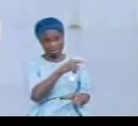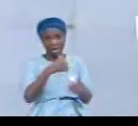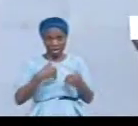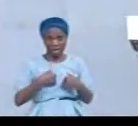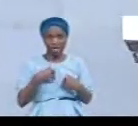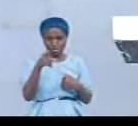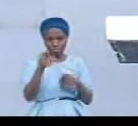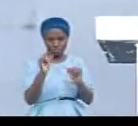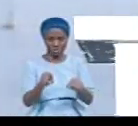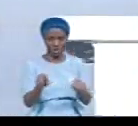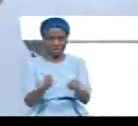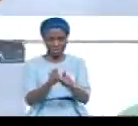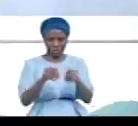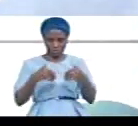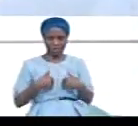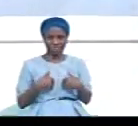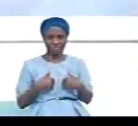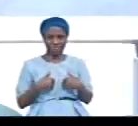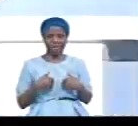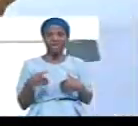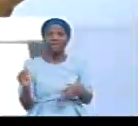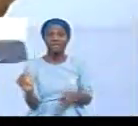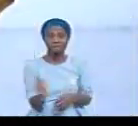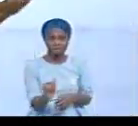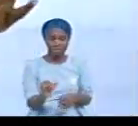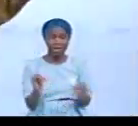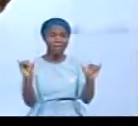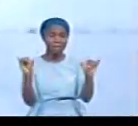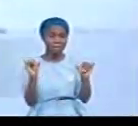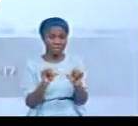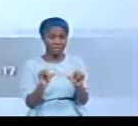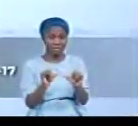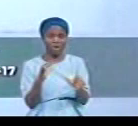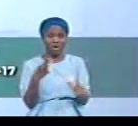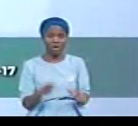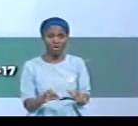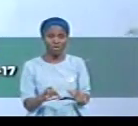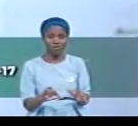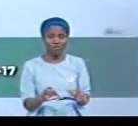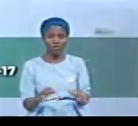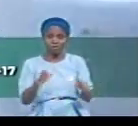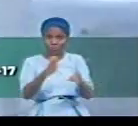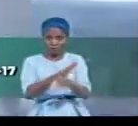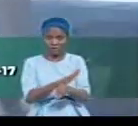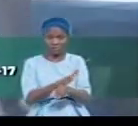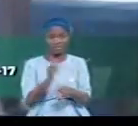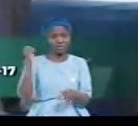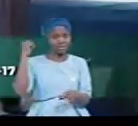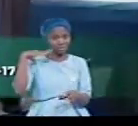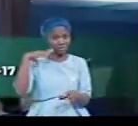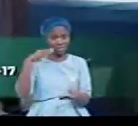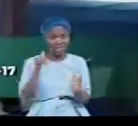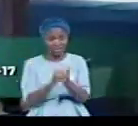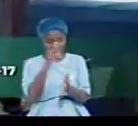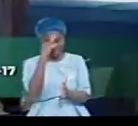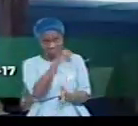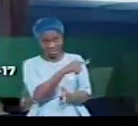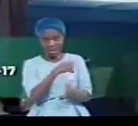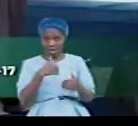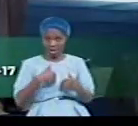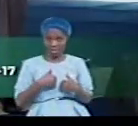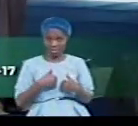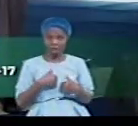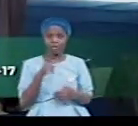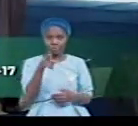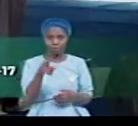can have. The same measure of sufficient grace that he has, you